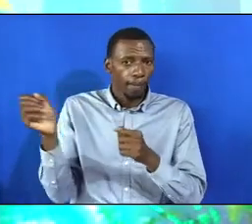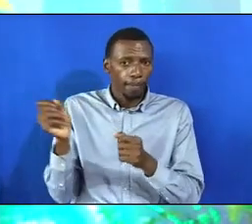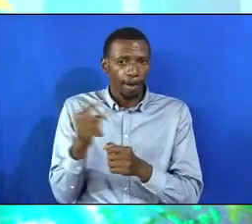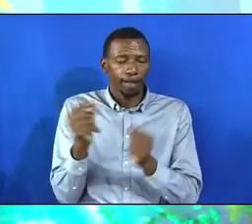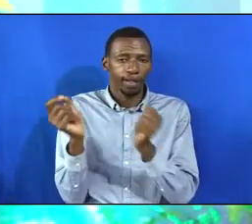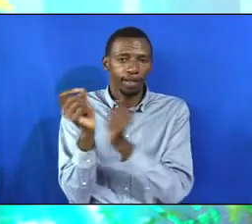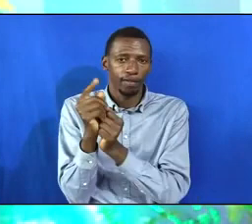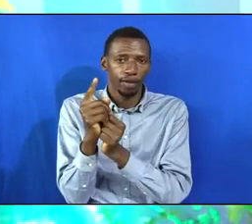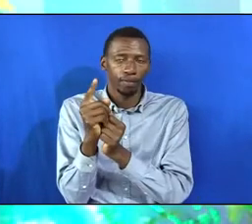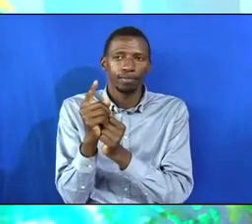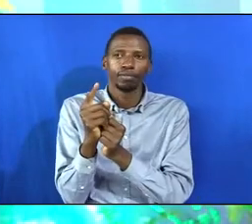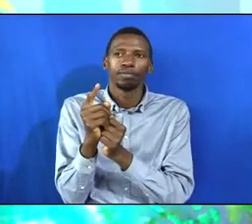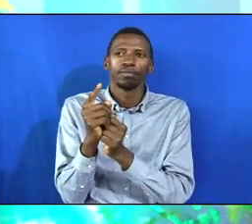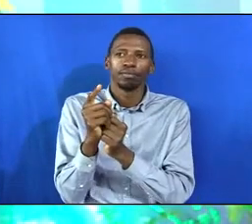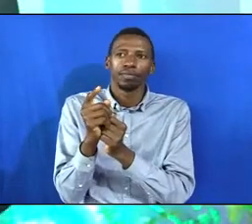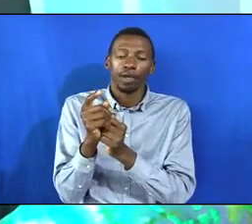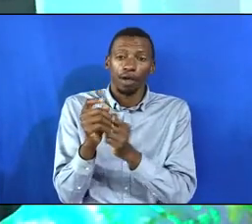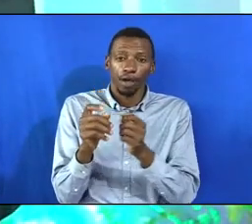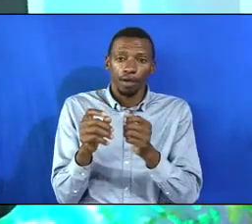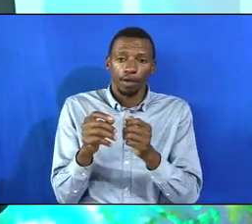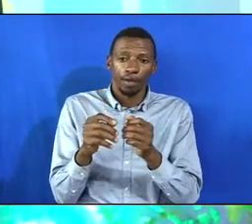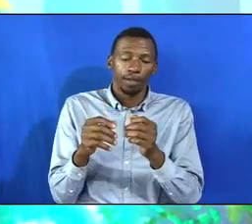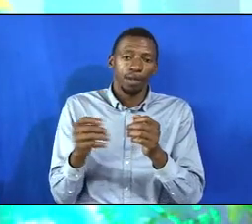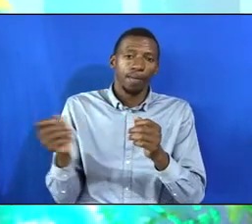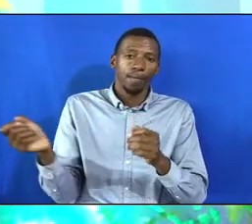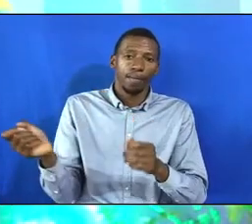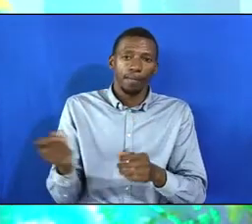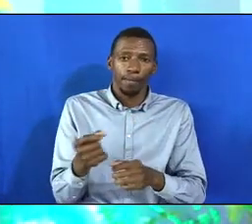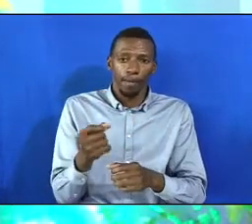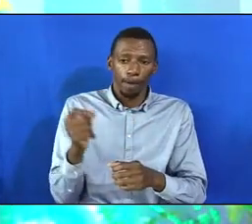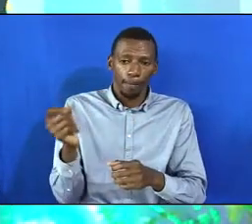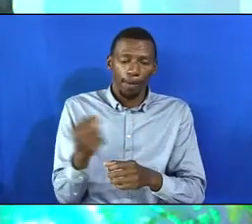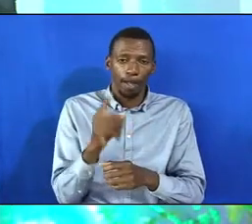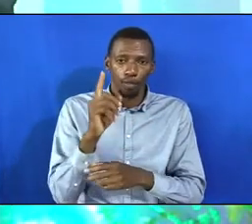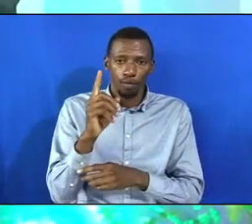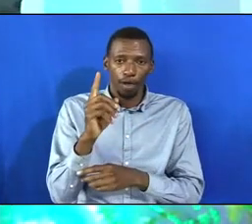come January the following year, like now here, like now a time like this,